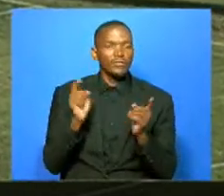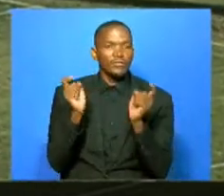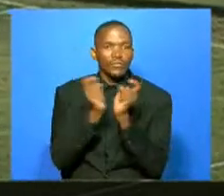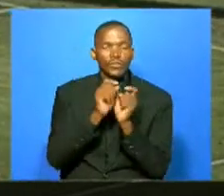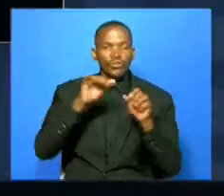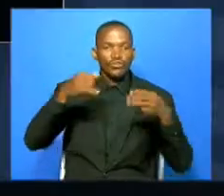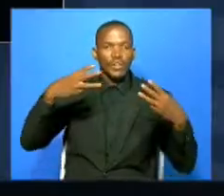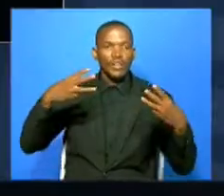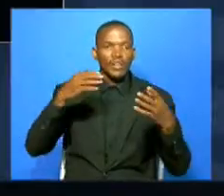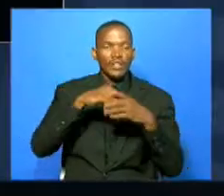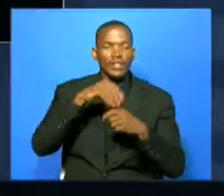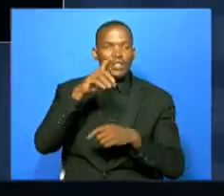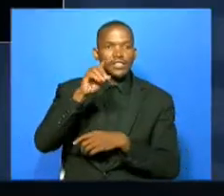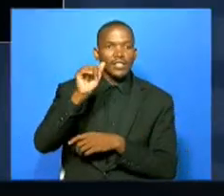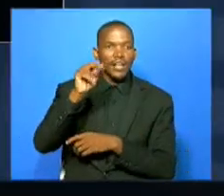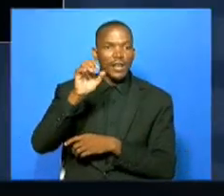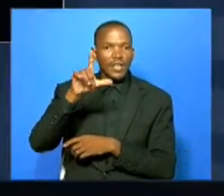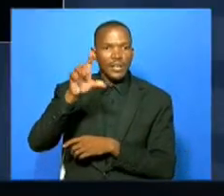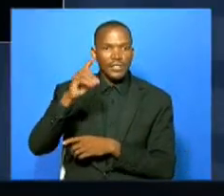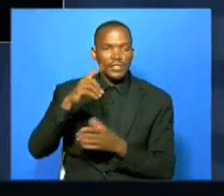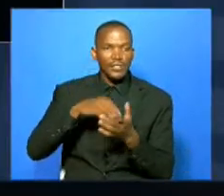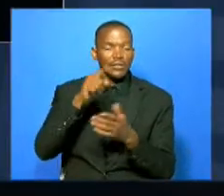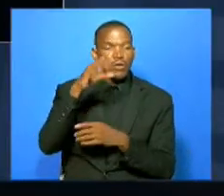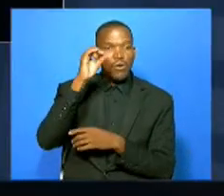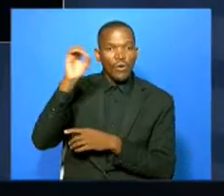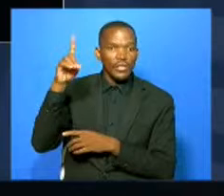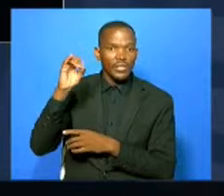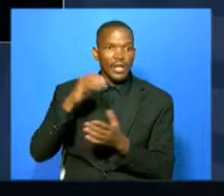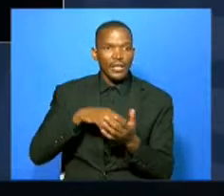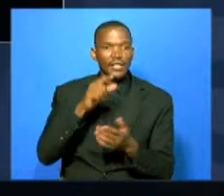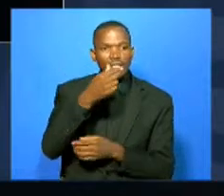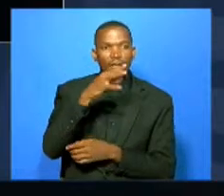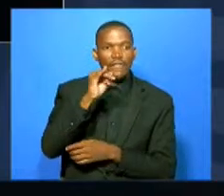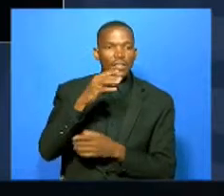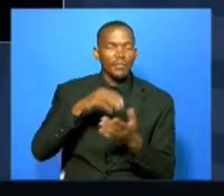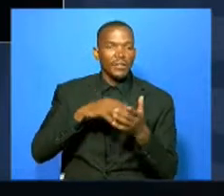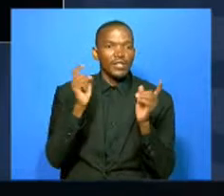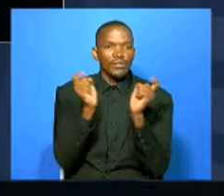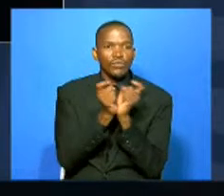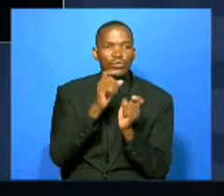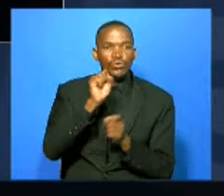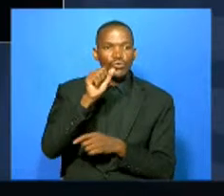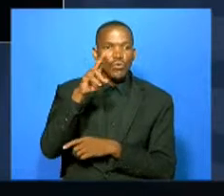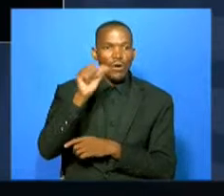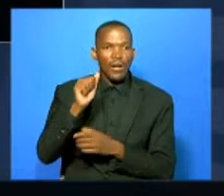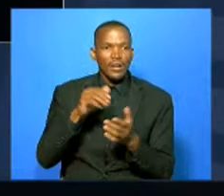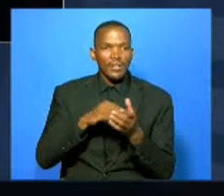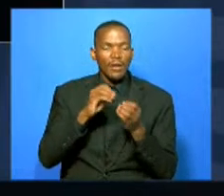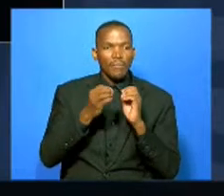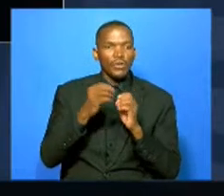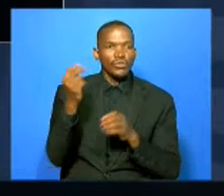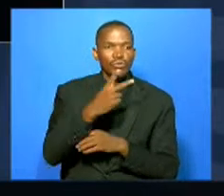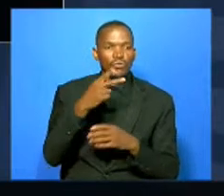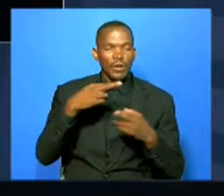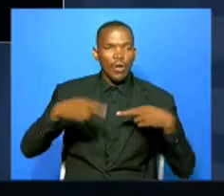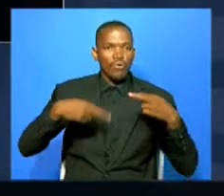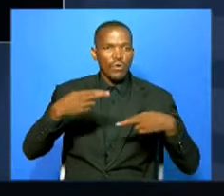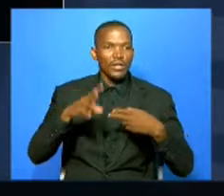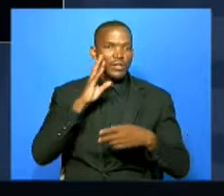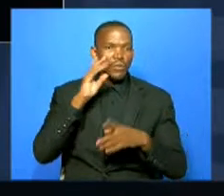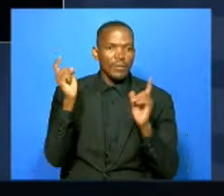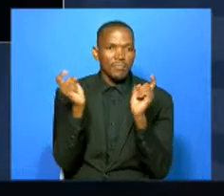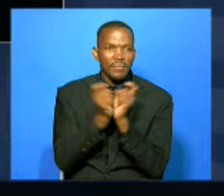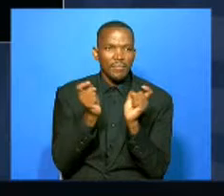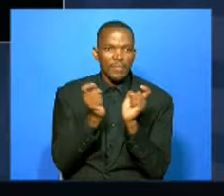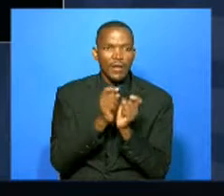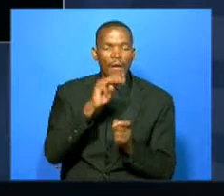Jonan Galaxy kwa Dinaledi Academy fa Traffic ba lebagana le Sea Flamingos. Se se mo maemong a bobedi sa Township Rollers se tla